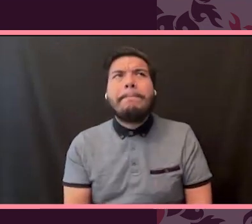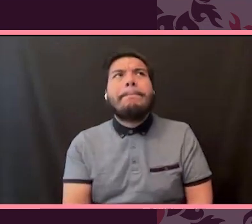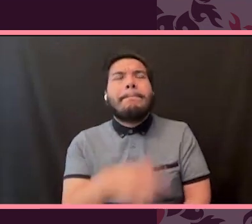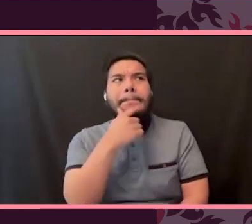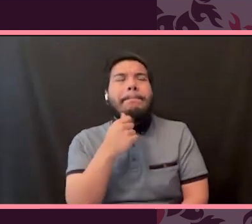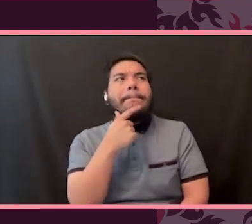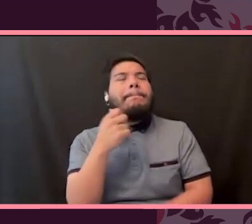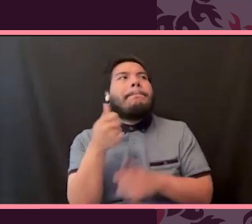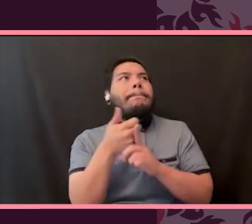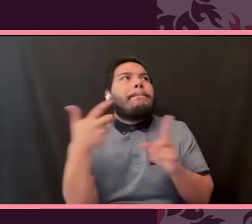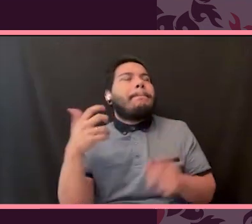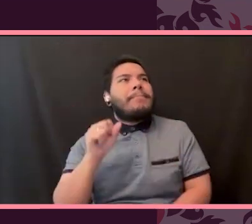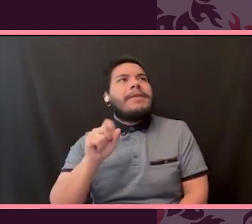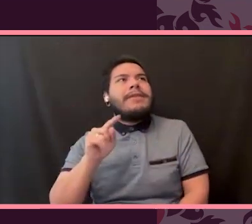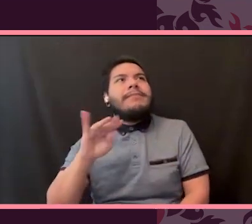stimming?